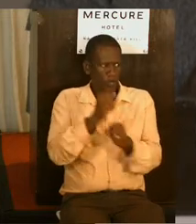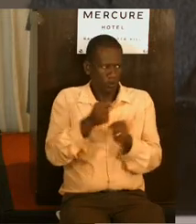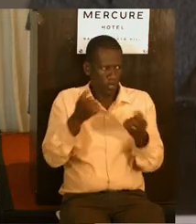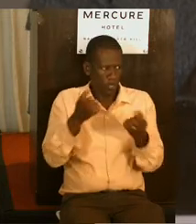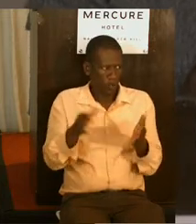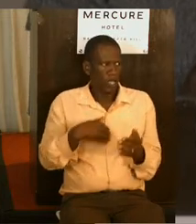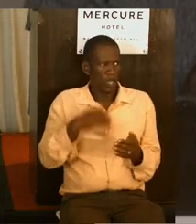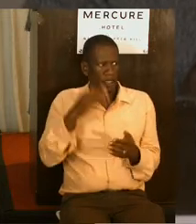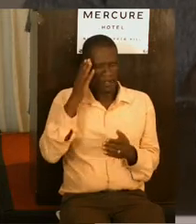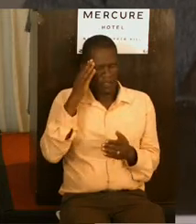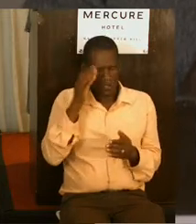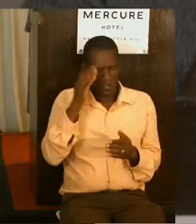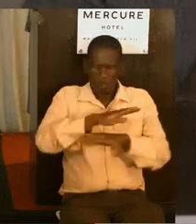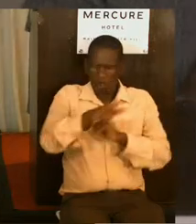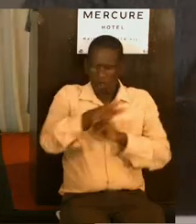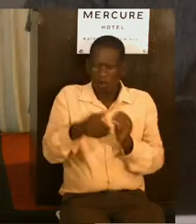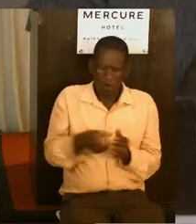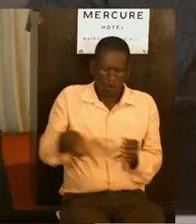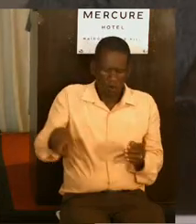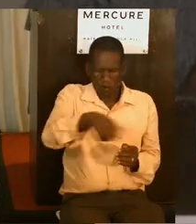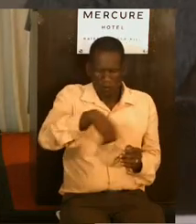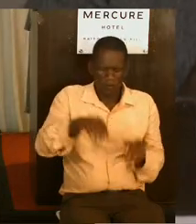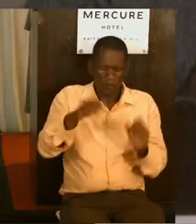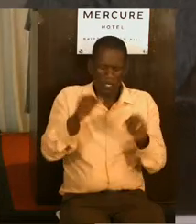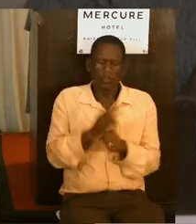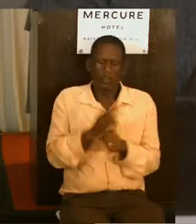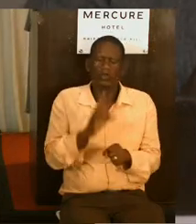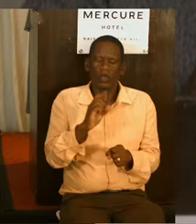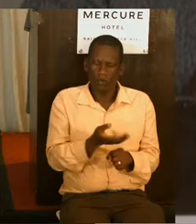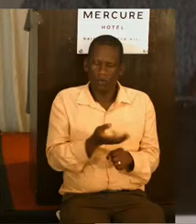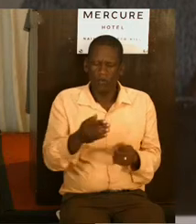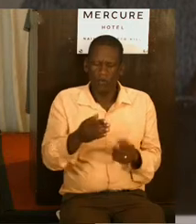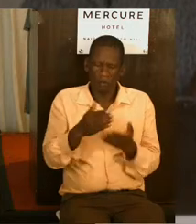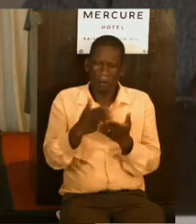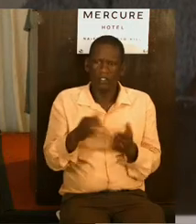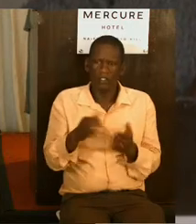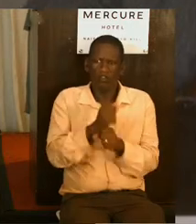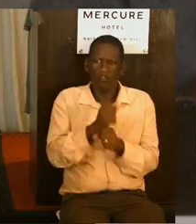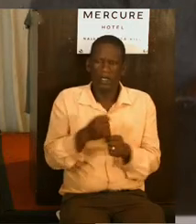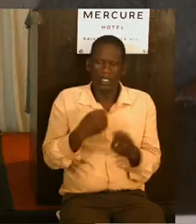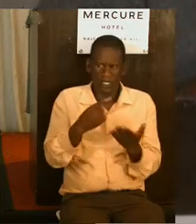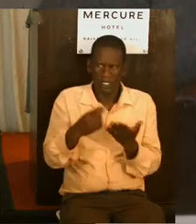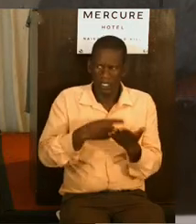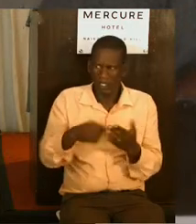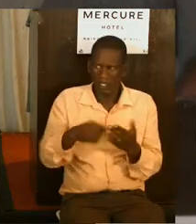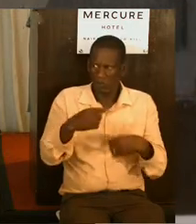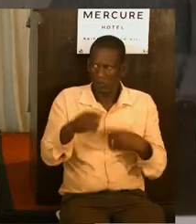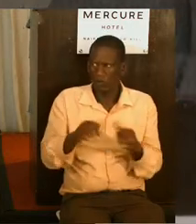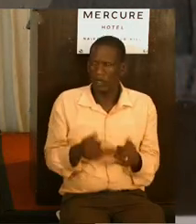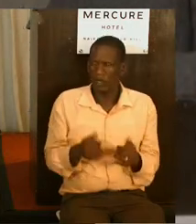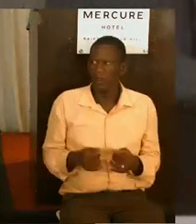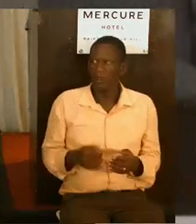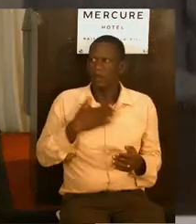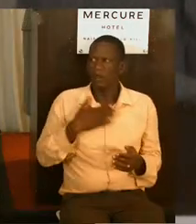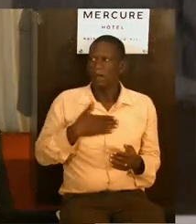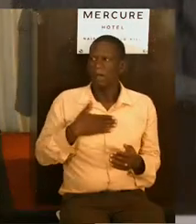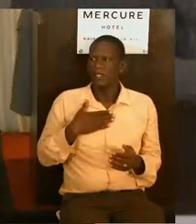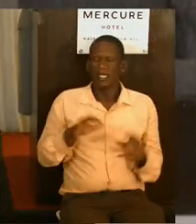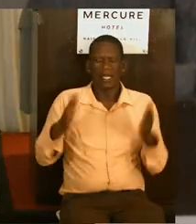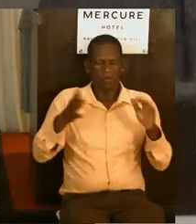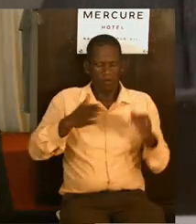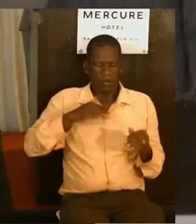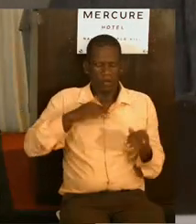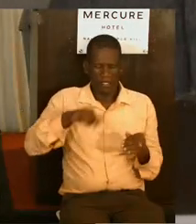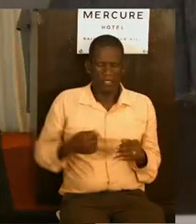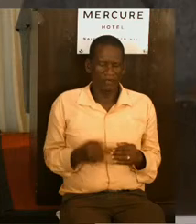so I think all of us we can use one of those organs to make this discussion go so please clap